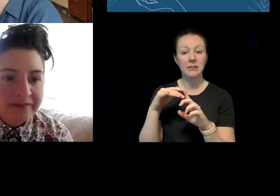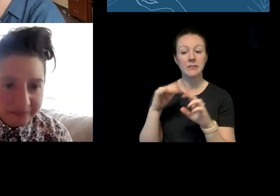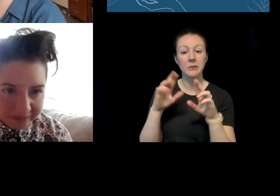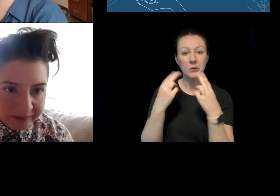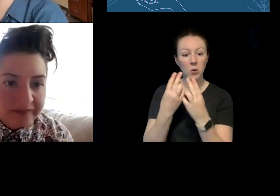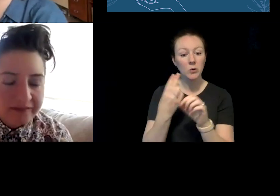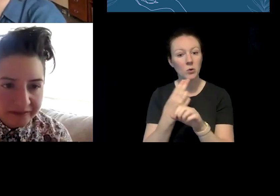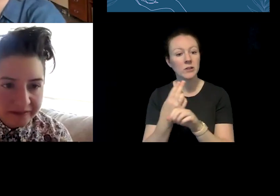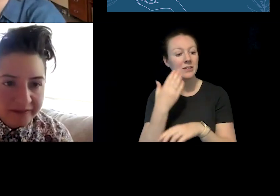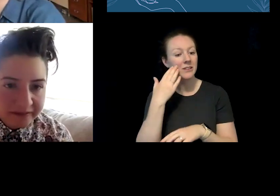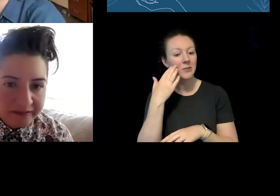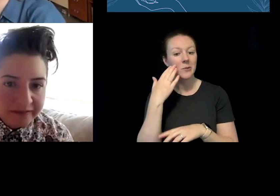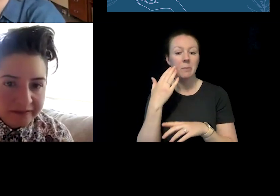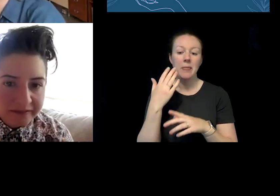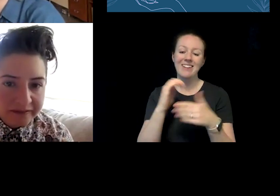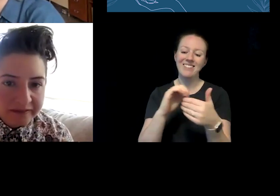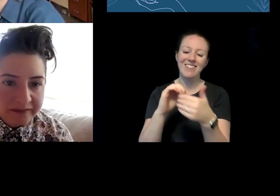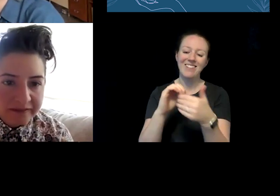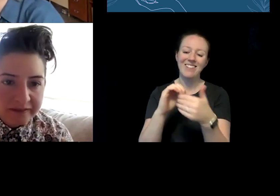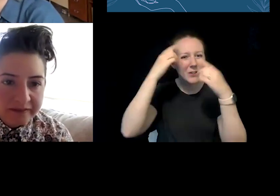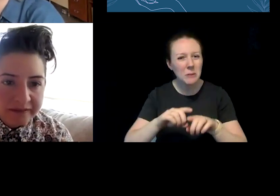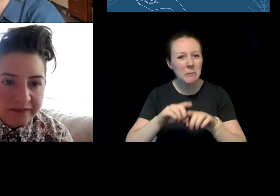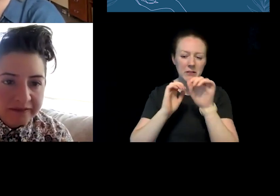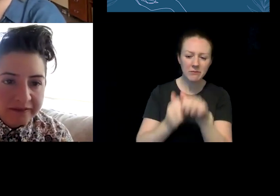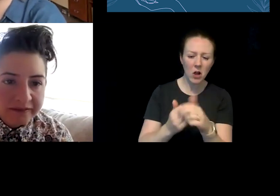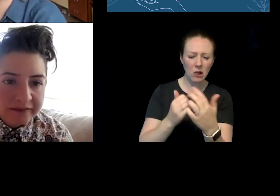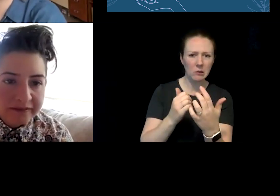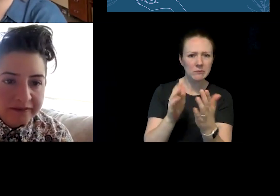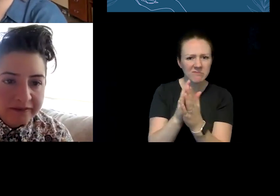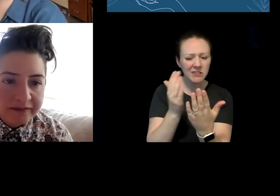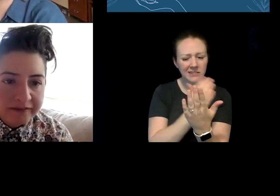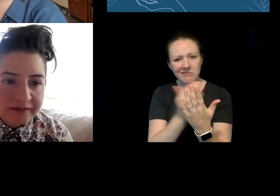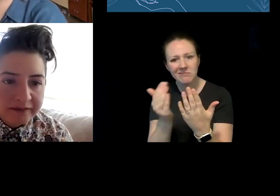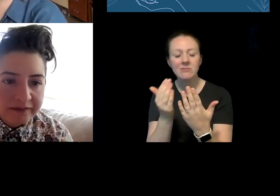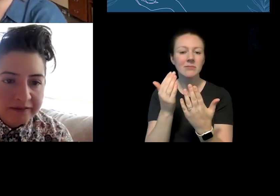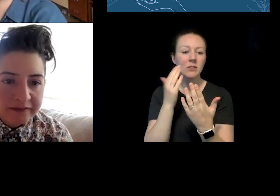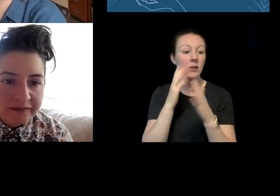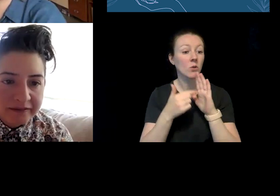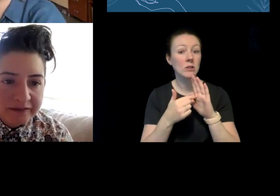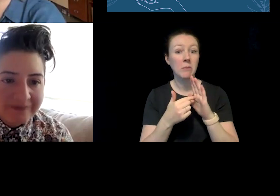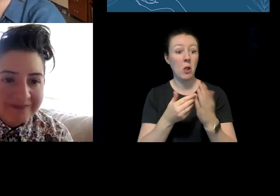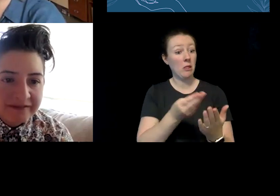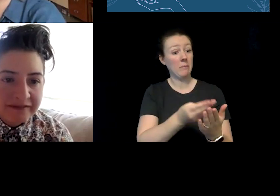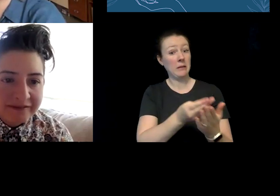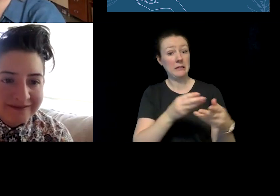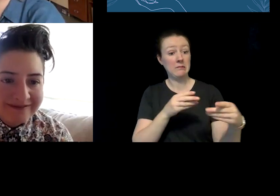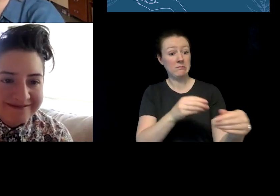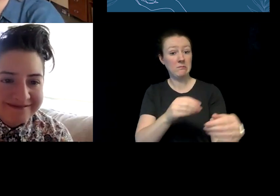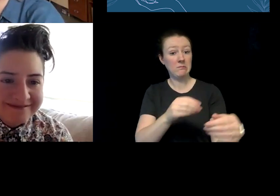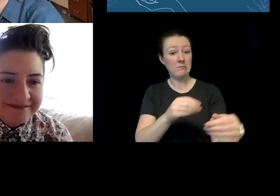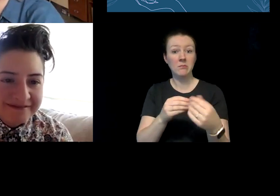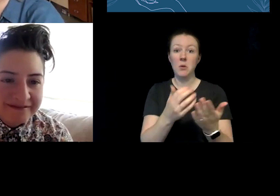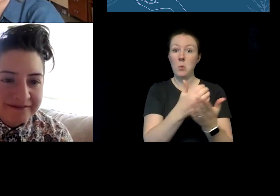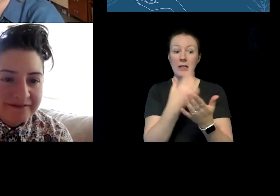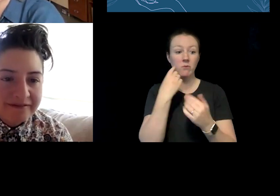collective agreements as guidelines, oftentimes we look at the wages for artists, we're like, oh my gosh, there's no way we're going to pay that. We're going to have